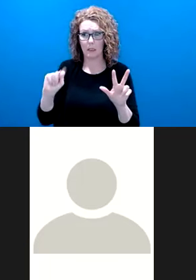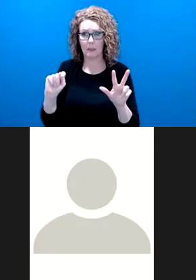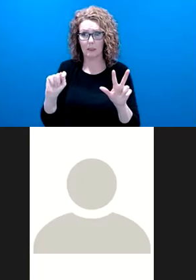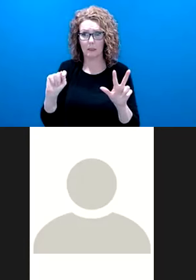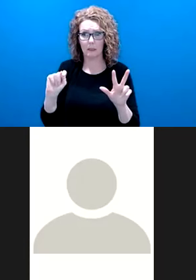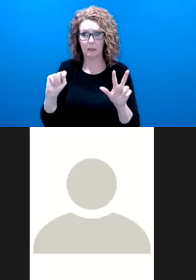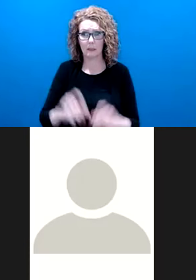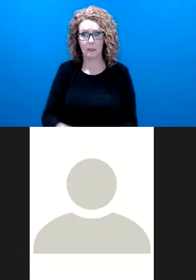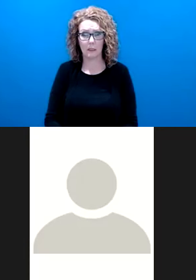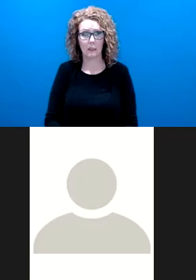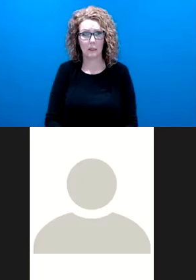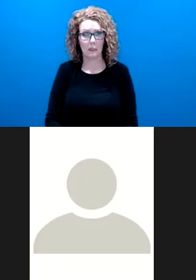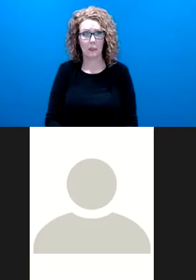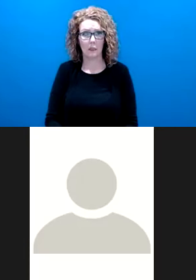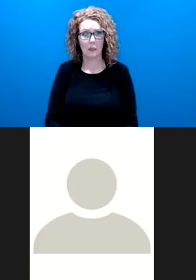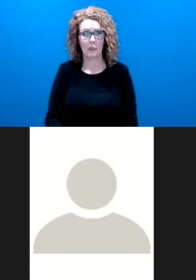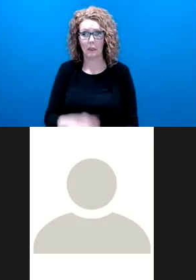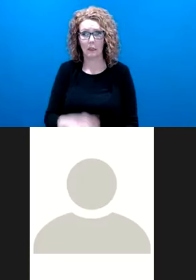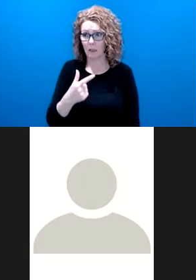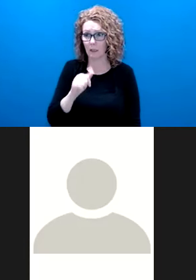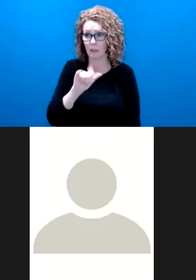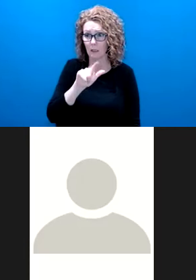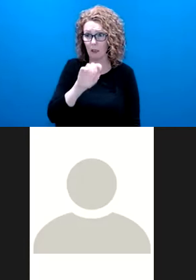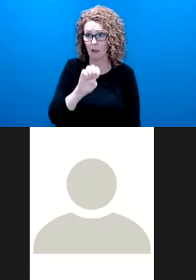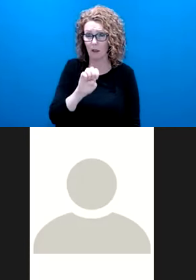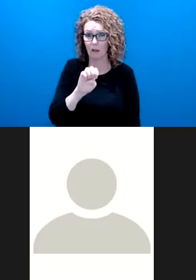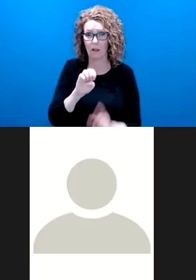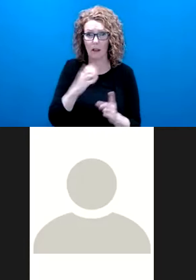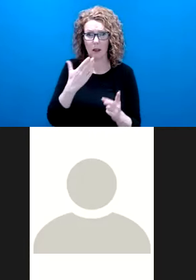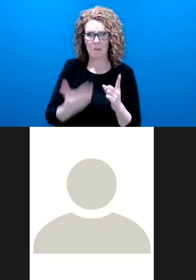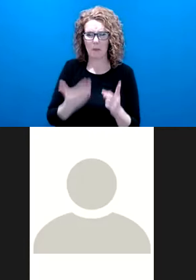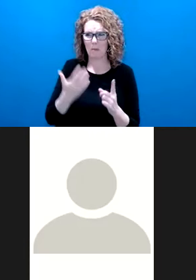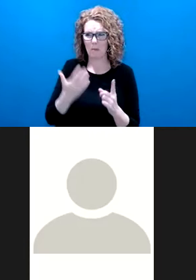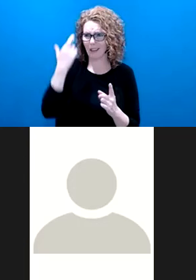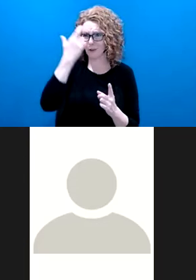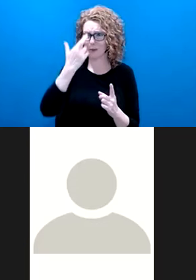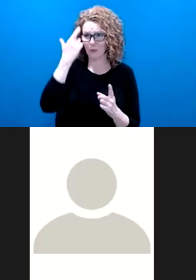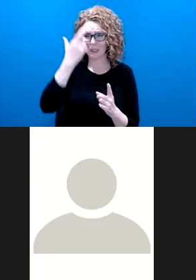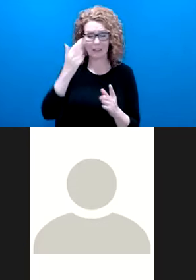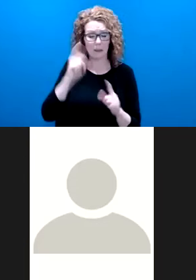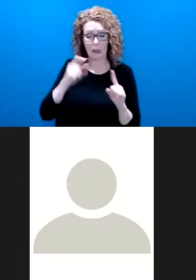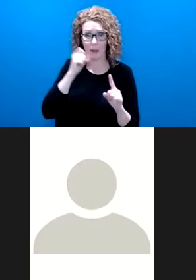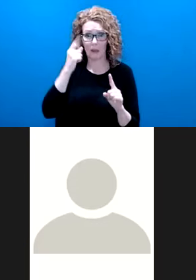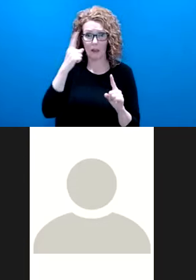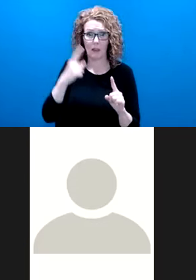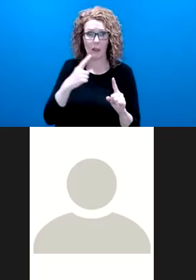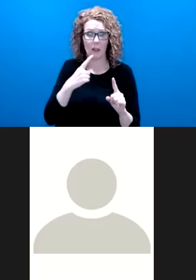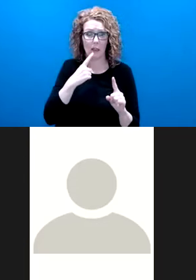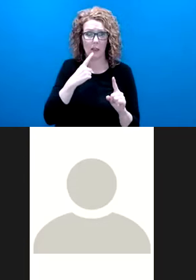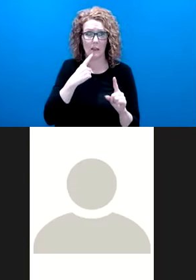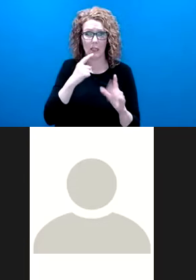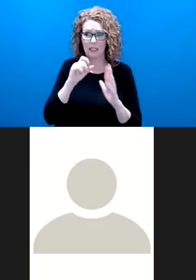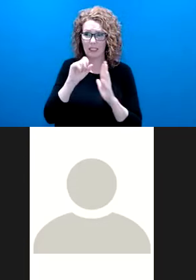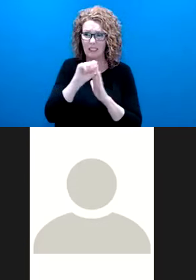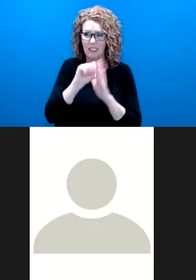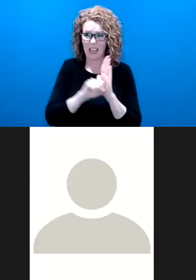Modelist as well. Oh, just one. And maybe there's a reason for it and I don't understand it. The statute you cited was